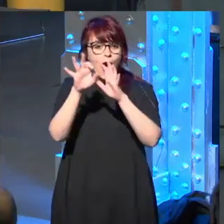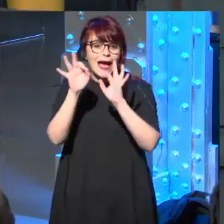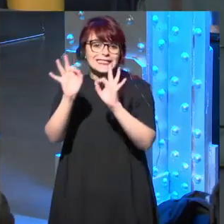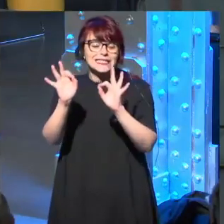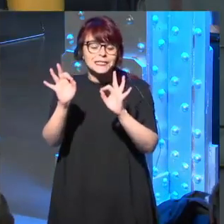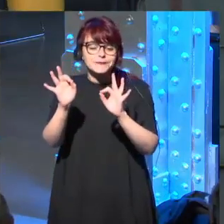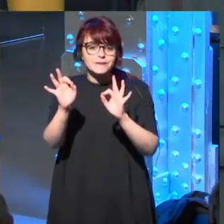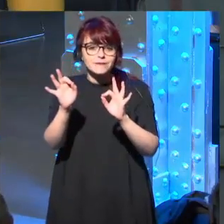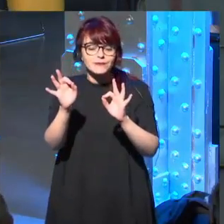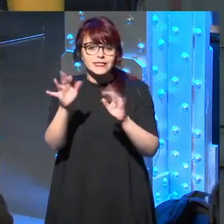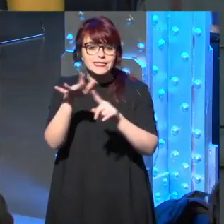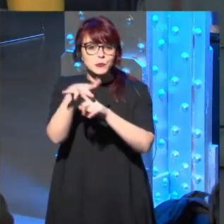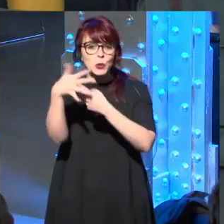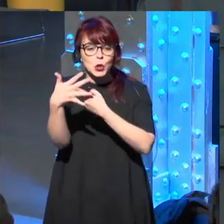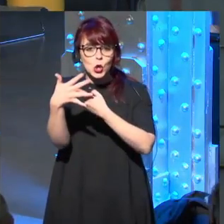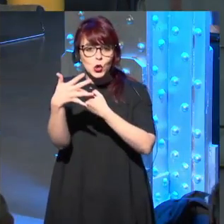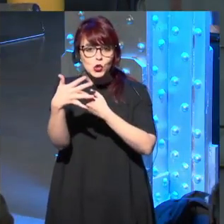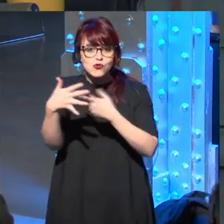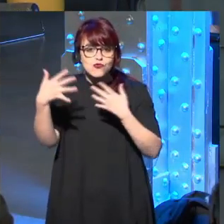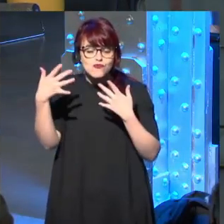some cliches.